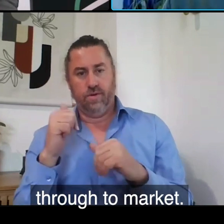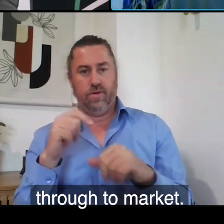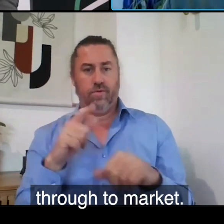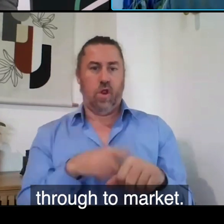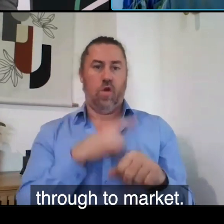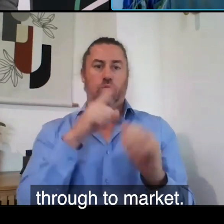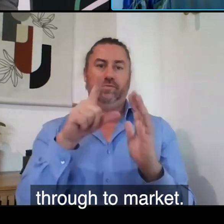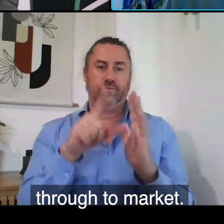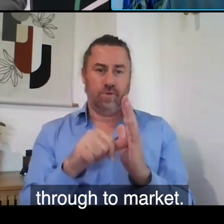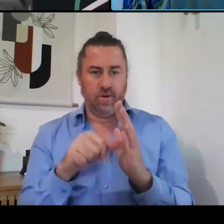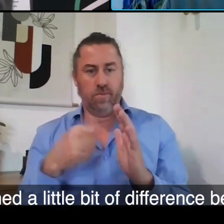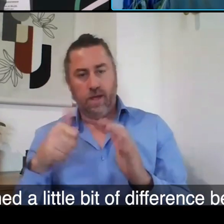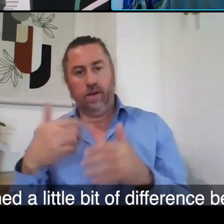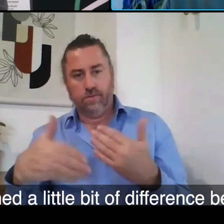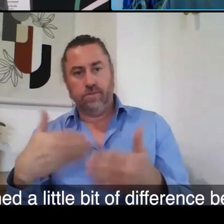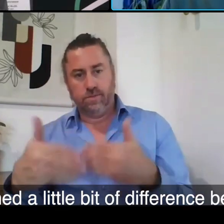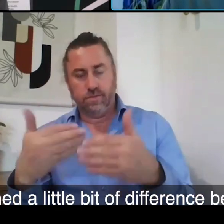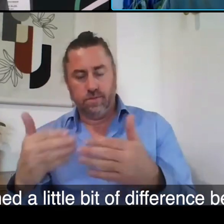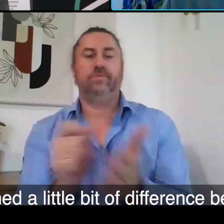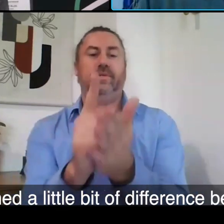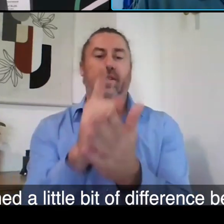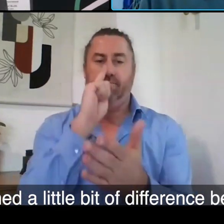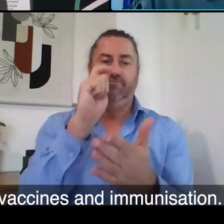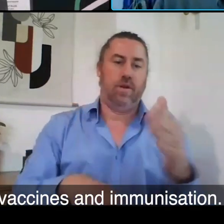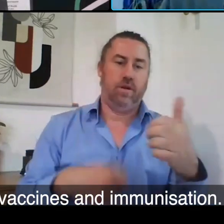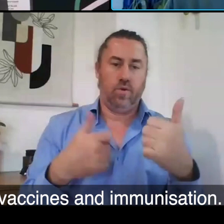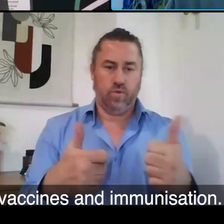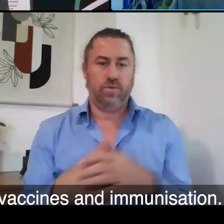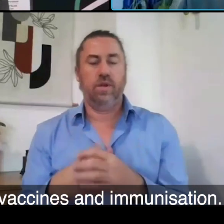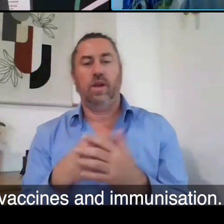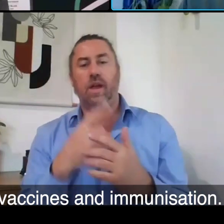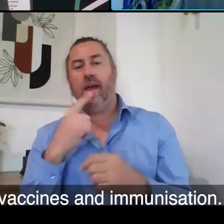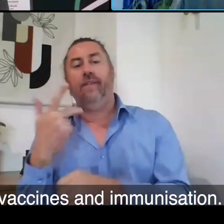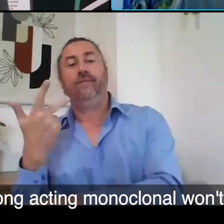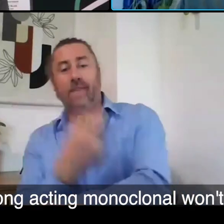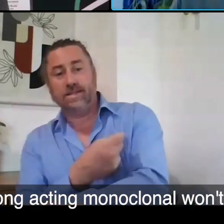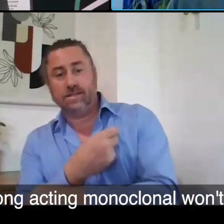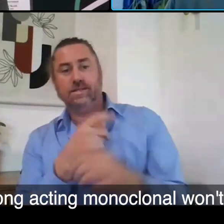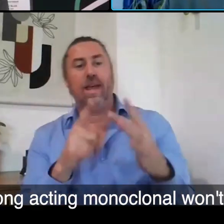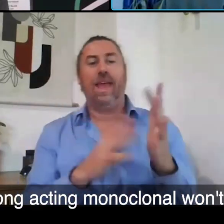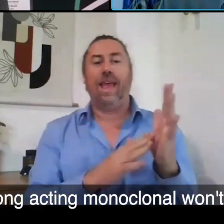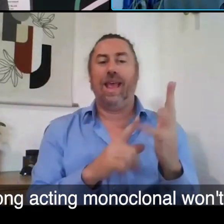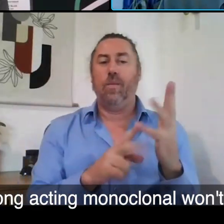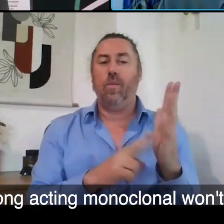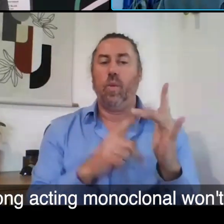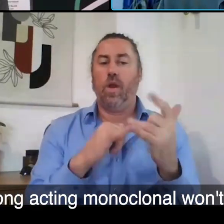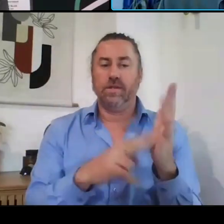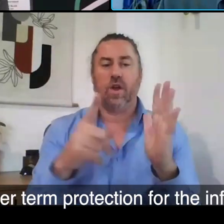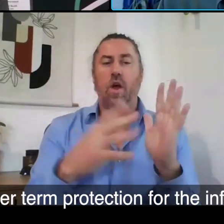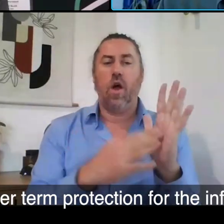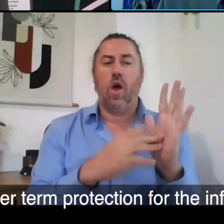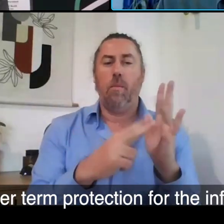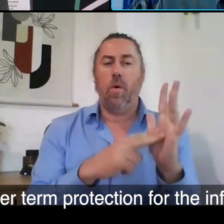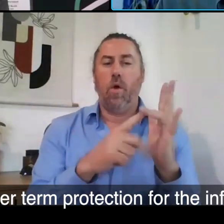to market. As mentioned, a little bit difference between the vaccines and immunisation. So the long-acting monoclonal won't